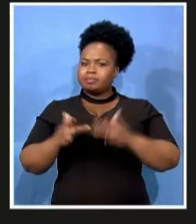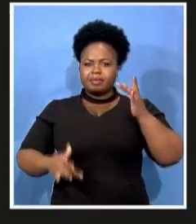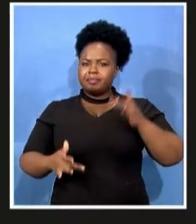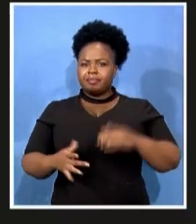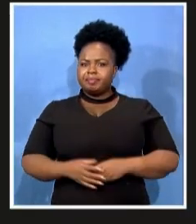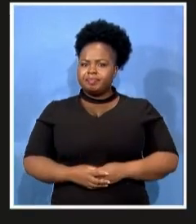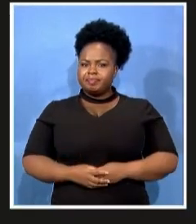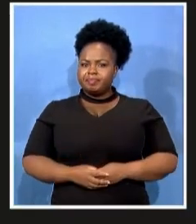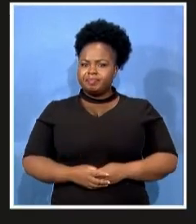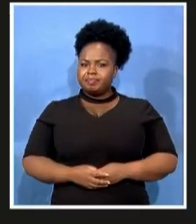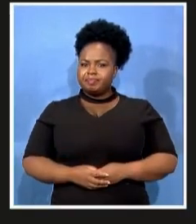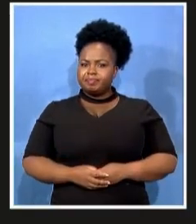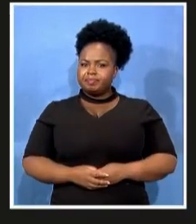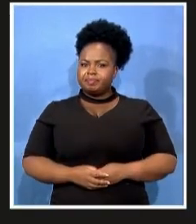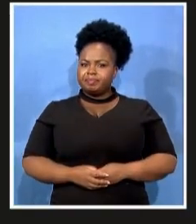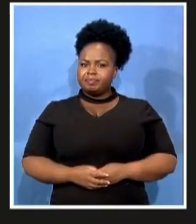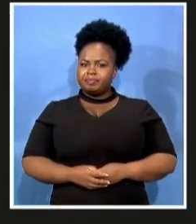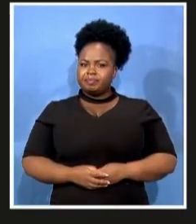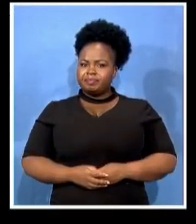Yes, Chairman. Yes, Chairman.